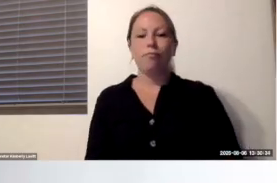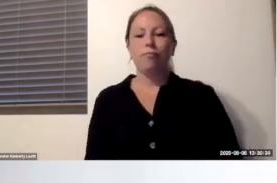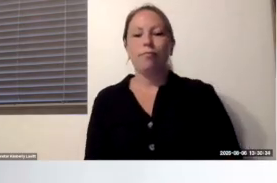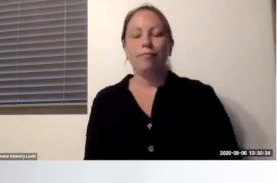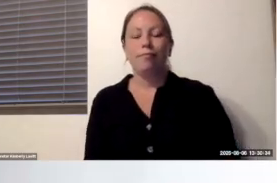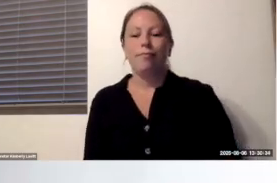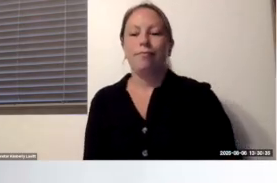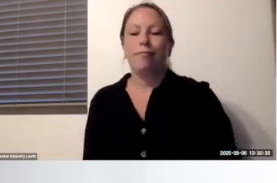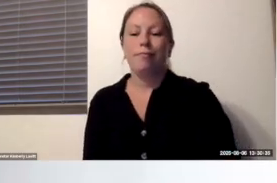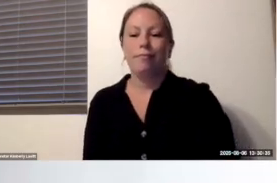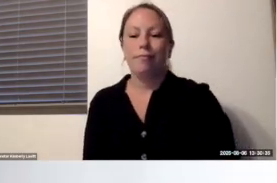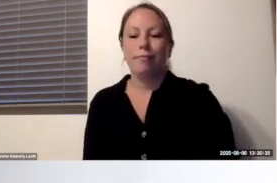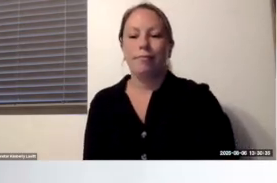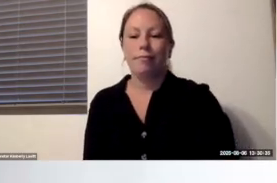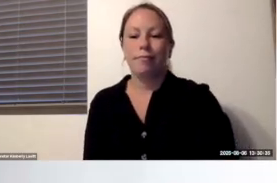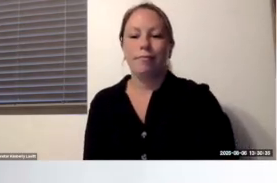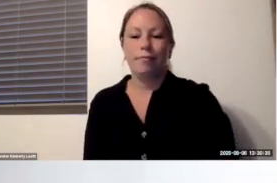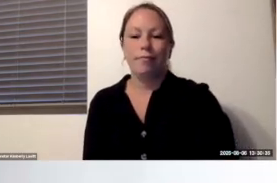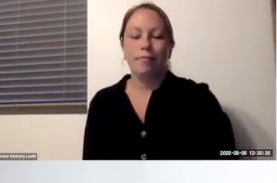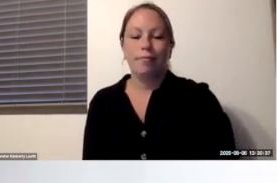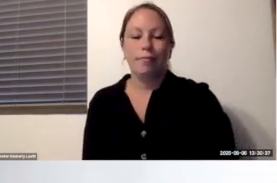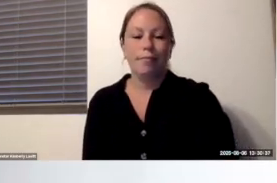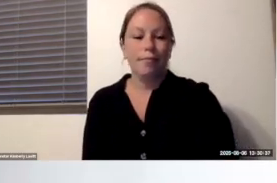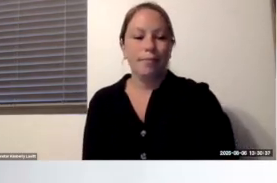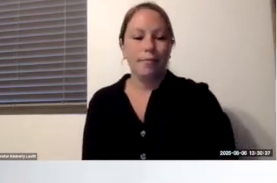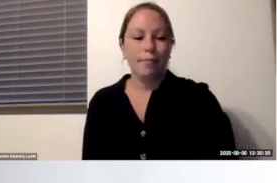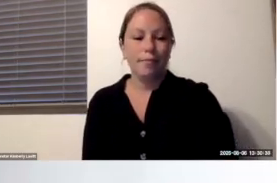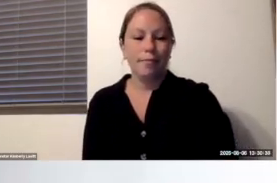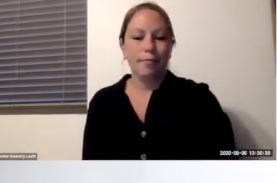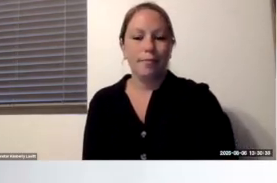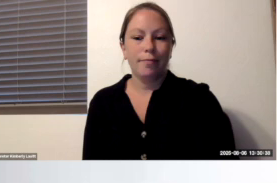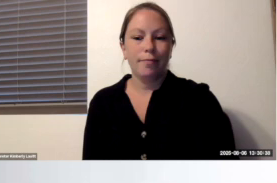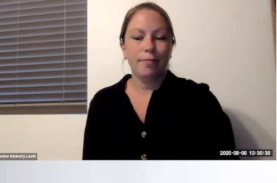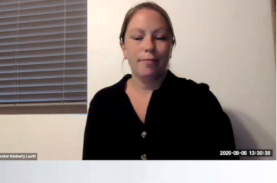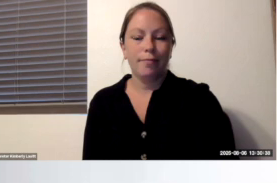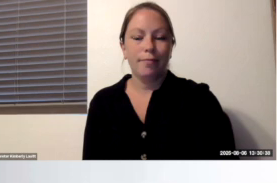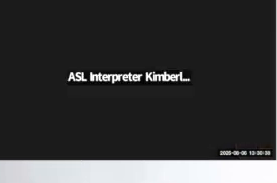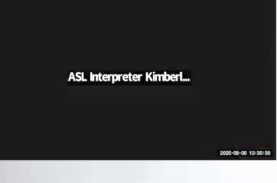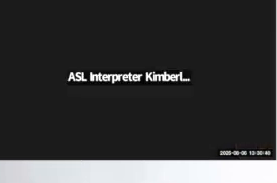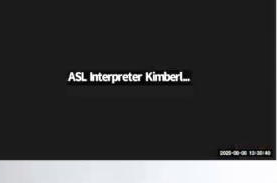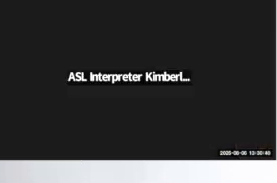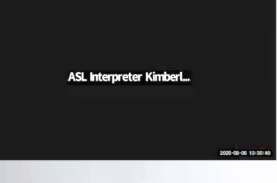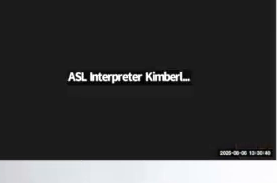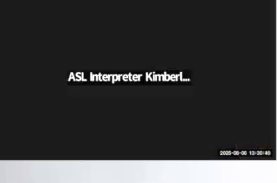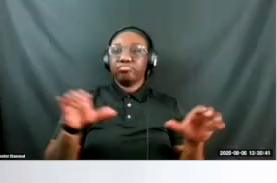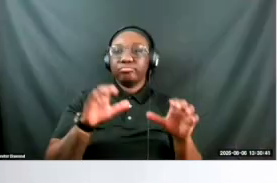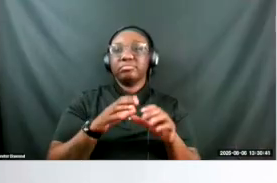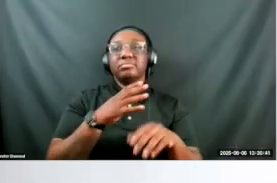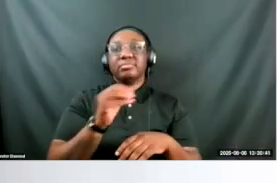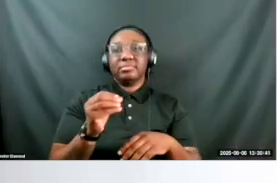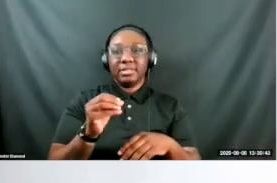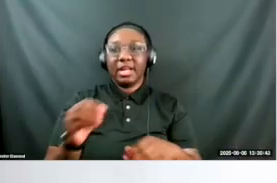All right, so through implementation and feedback heard from Regional Clean Cars for All administrators, CHDC,